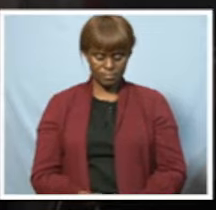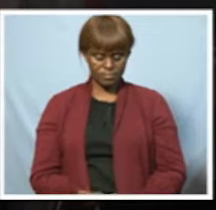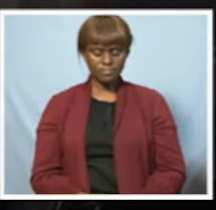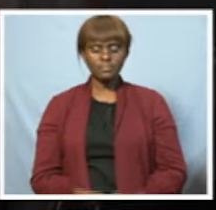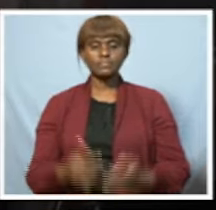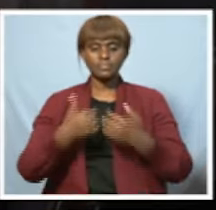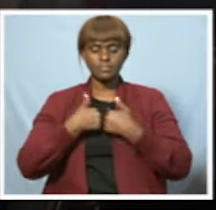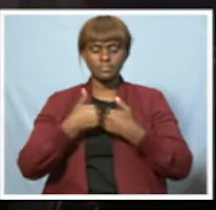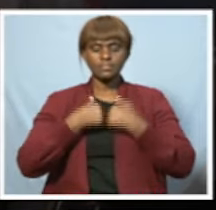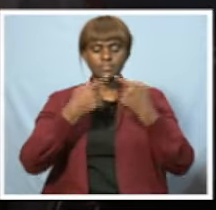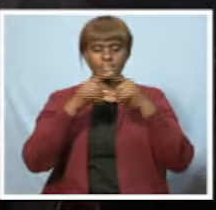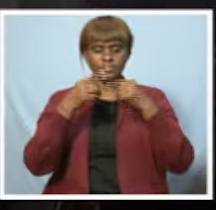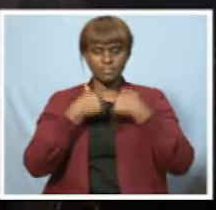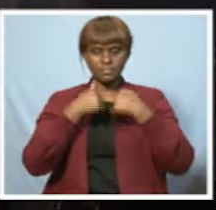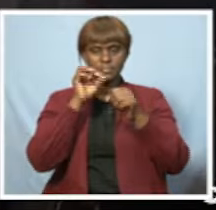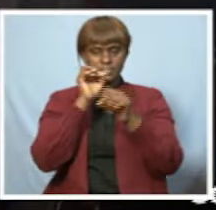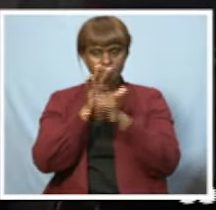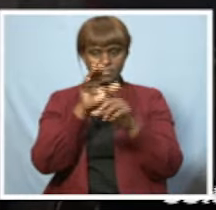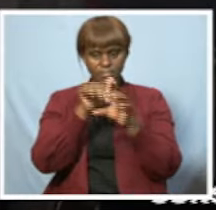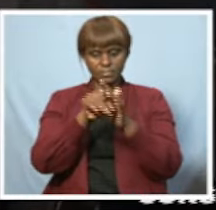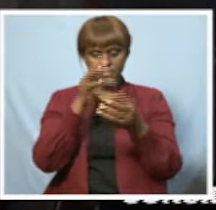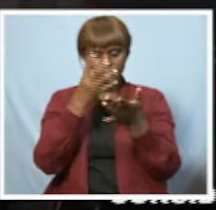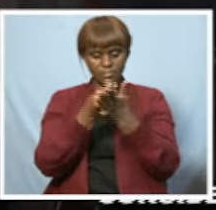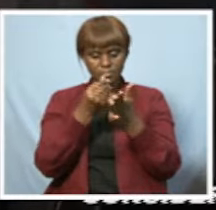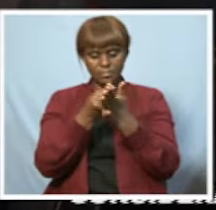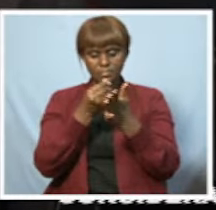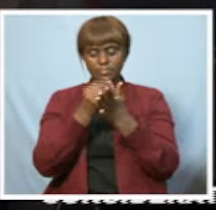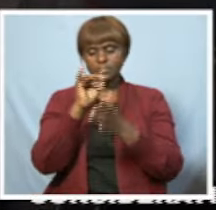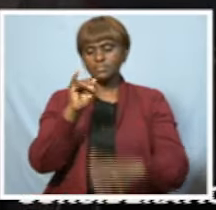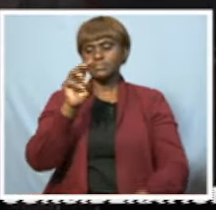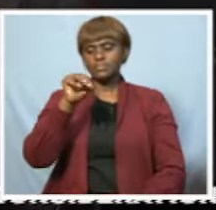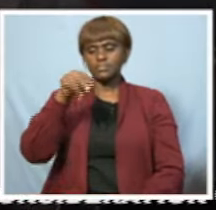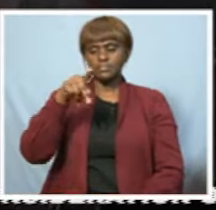There's a difference, there's an implication on the financial.